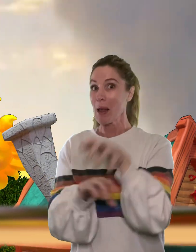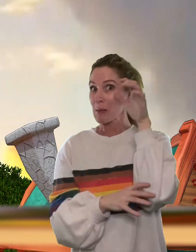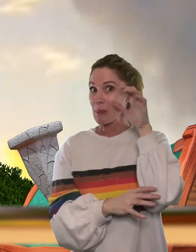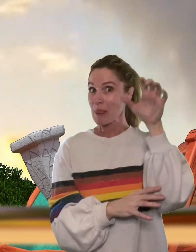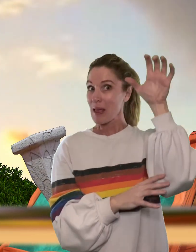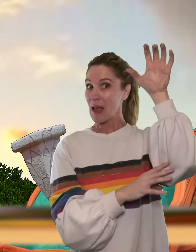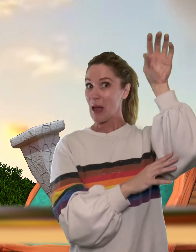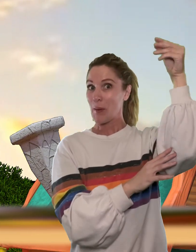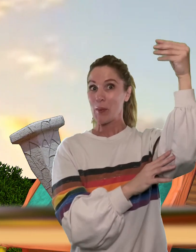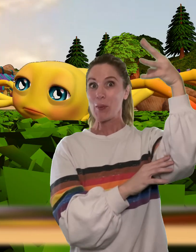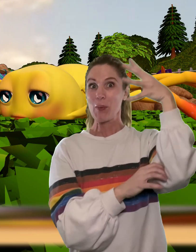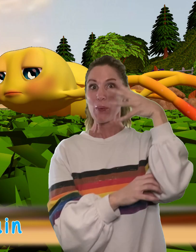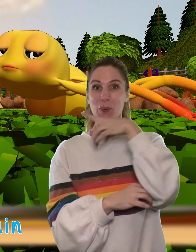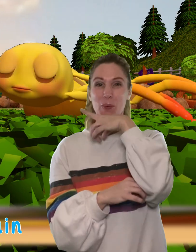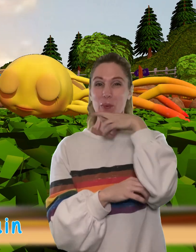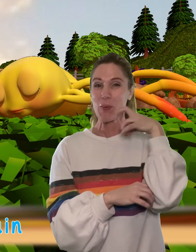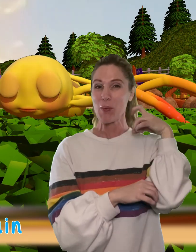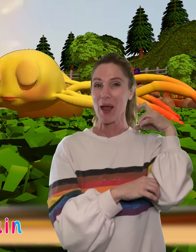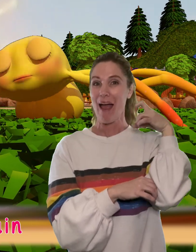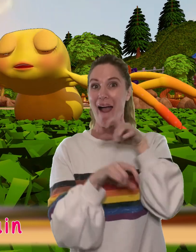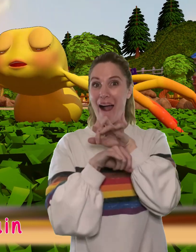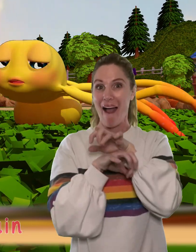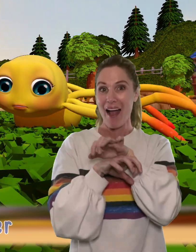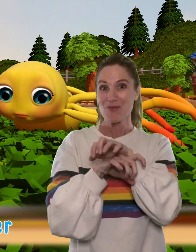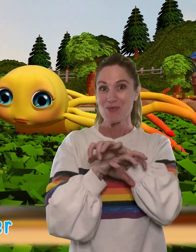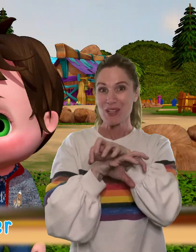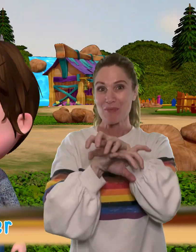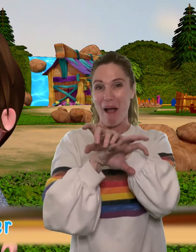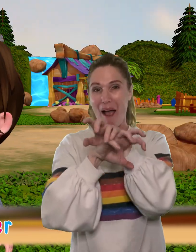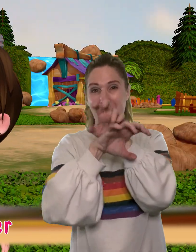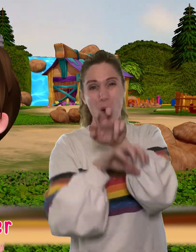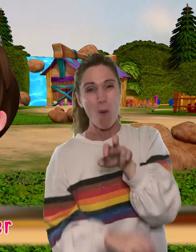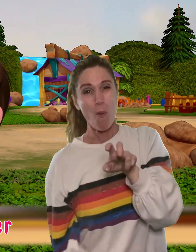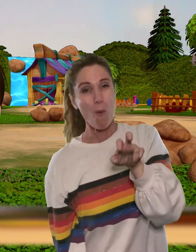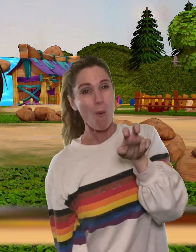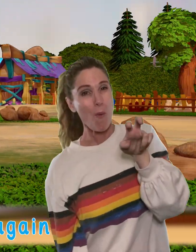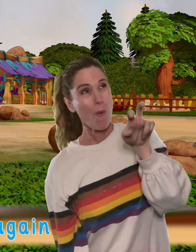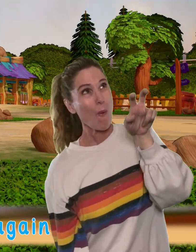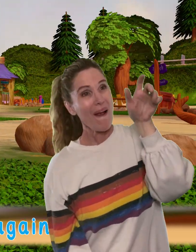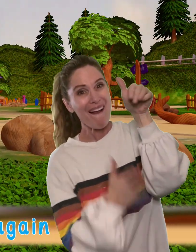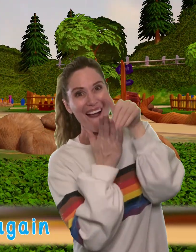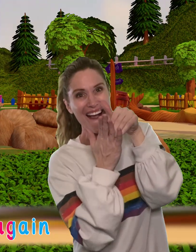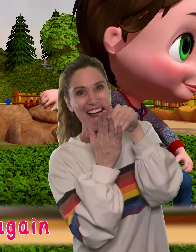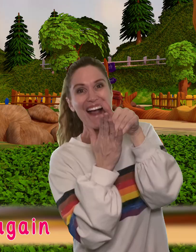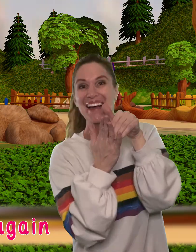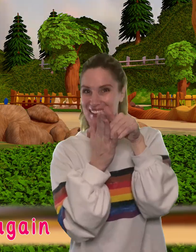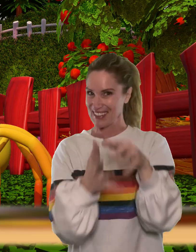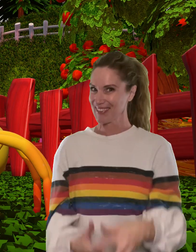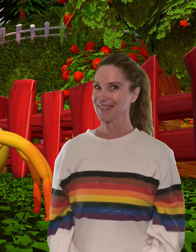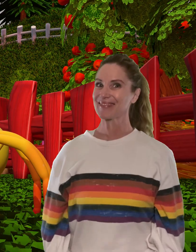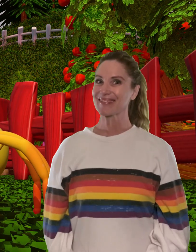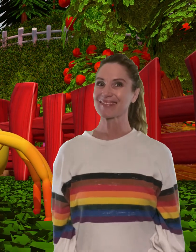out. Out came the sun and dried up all the rain. And the incy wincy spider climbed up the spout